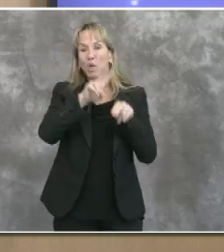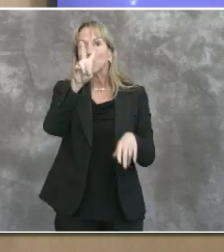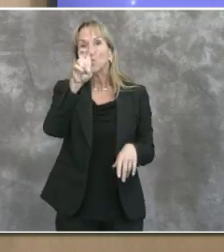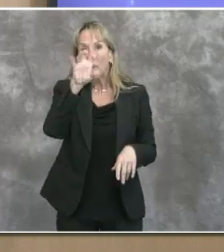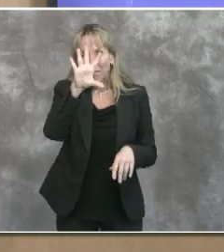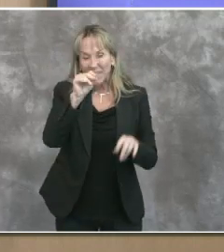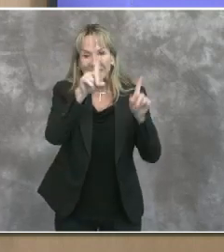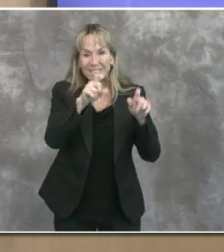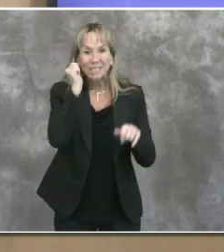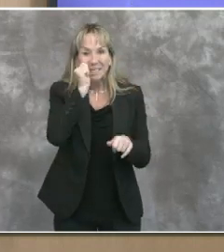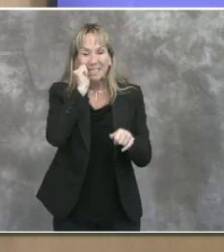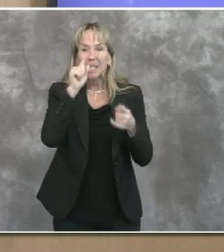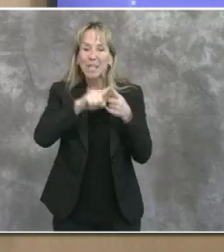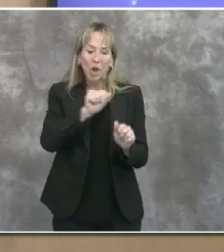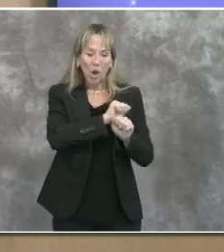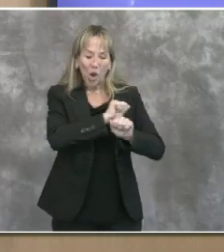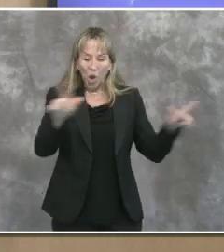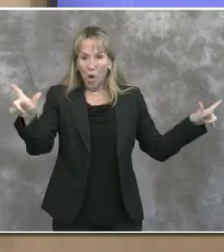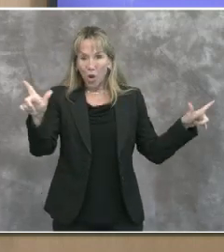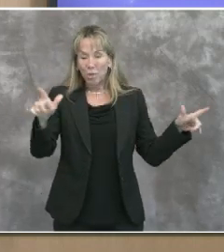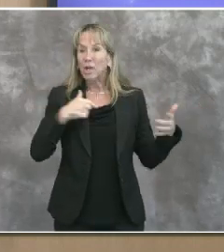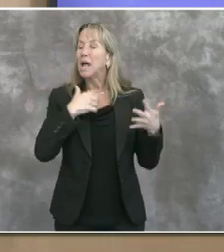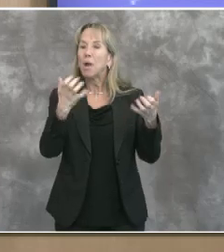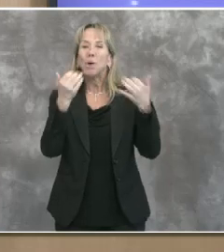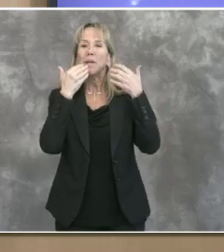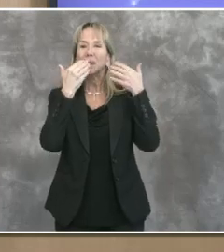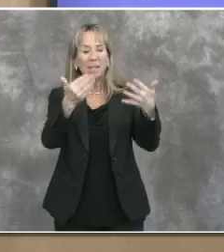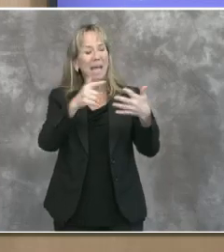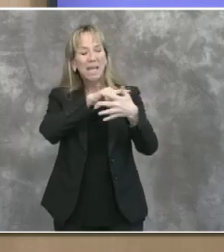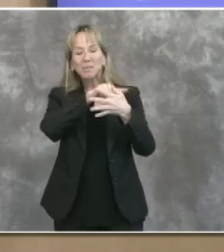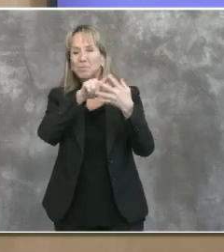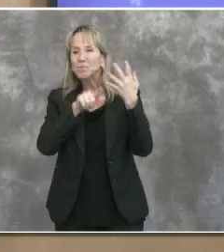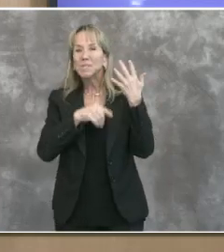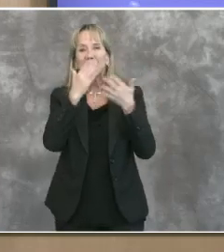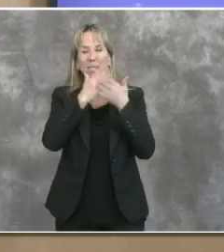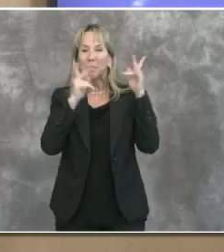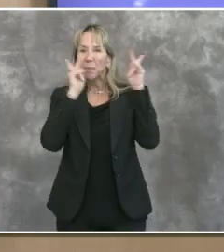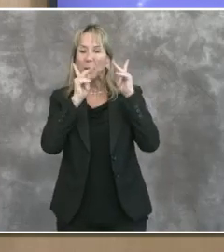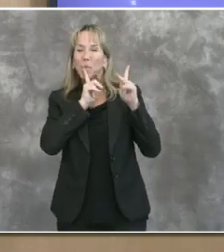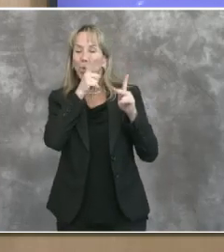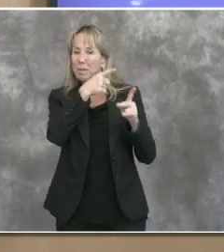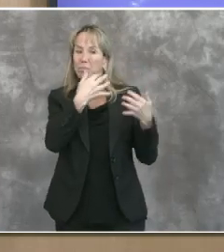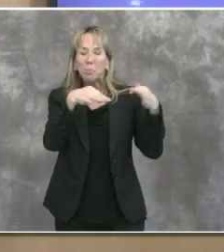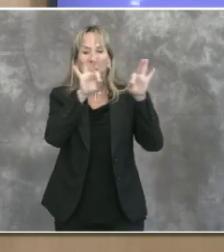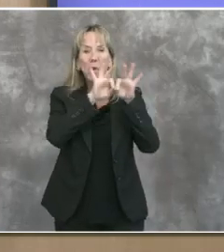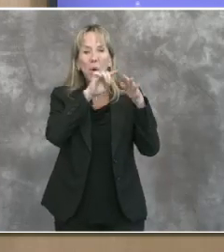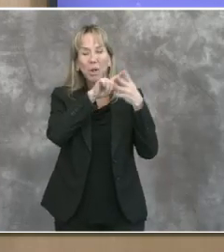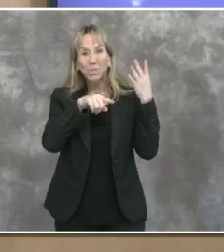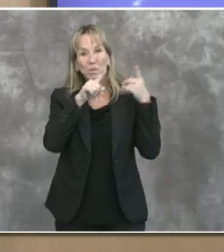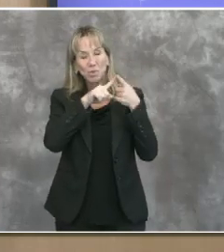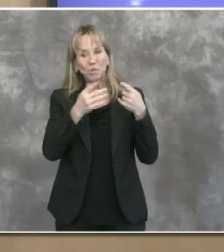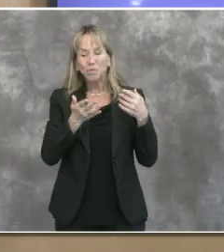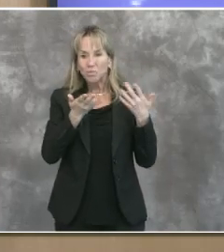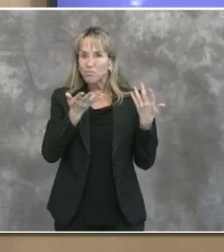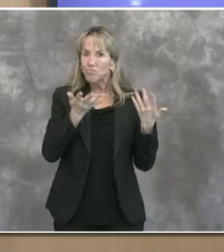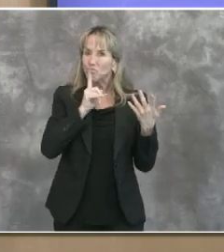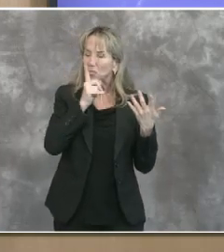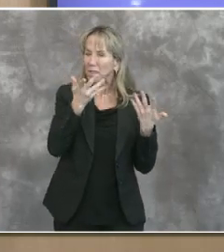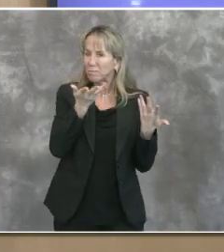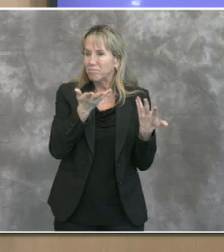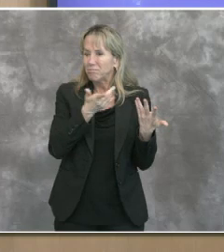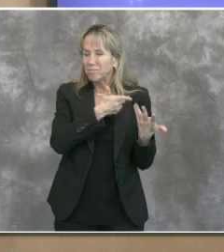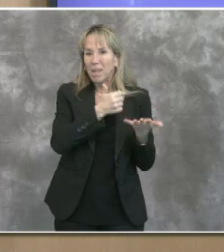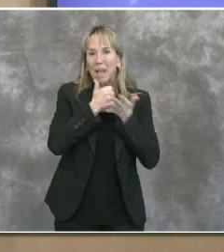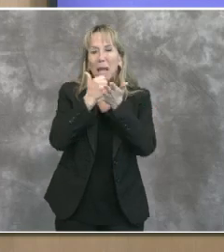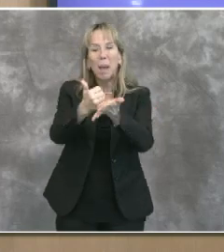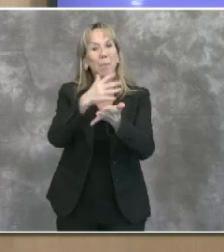center. And I want to personally thank Dan Shea, Peter Seidler, Pat and Stephanie Kilkenny for putting up the resources, but also expending the effort to